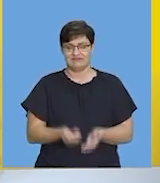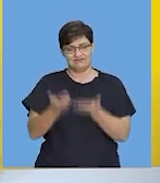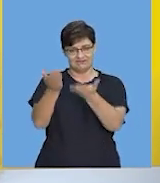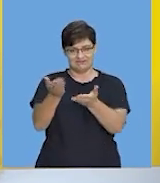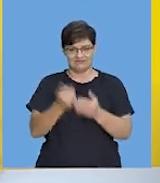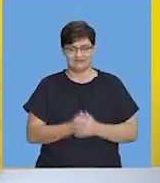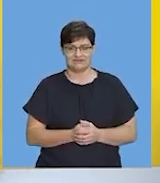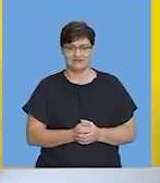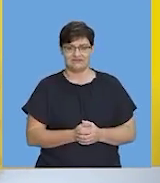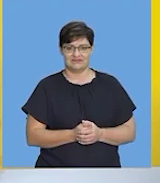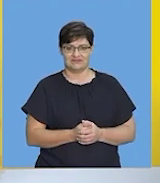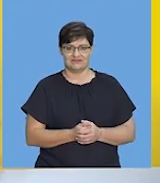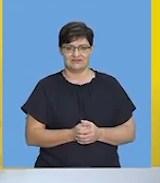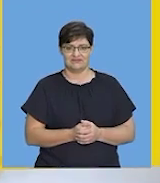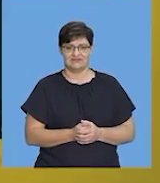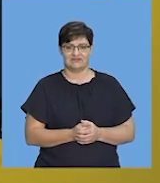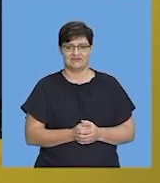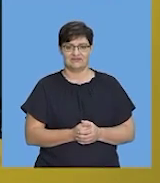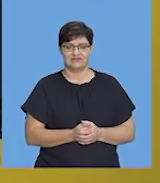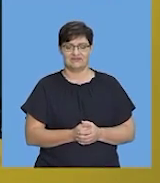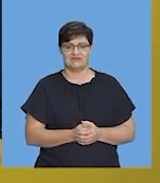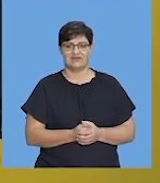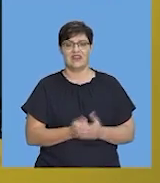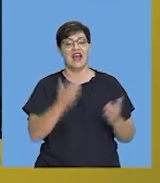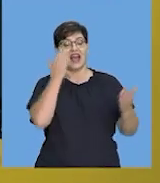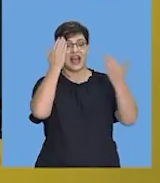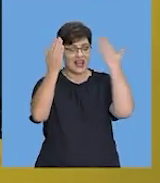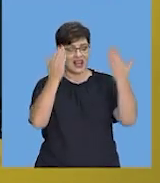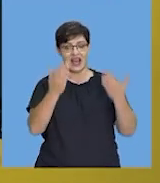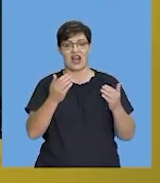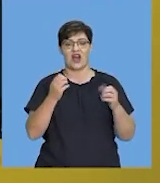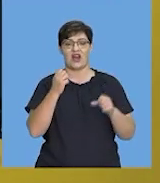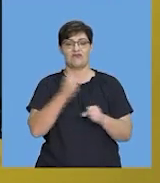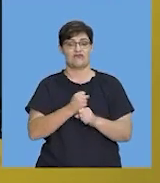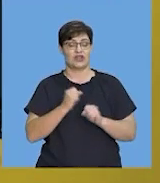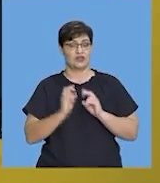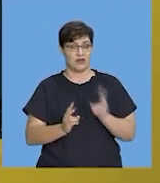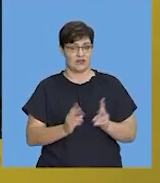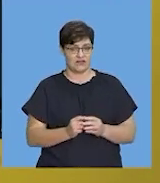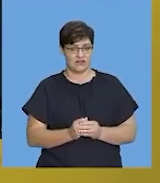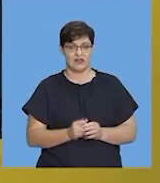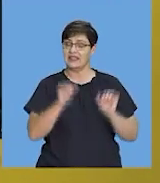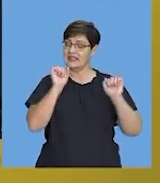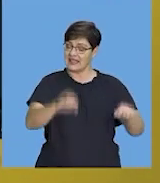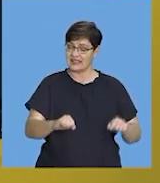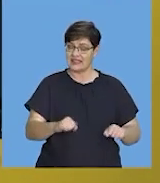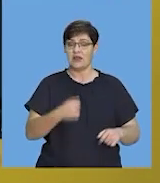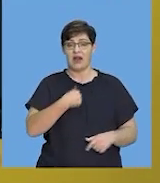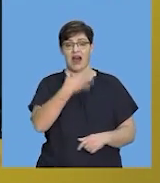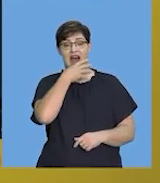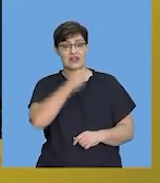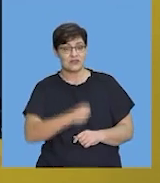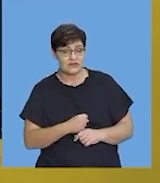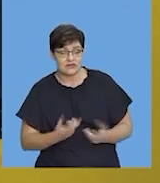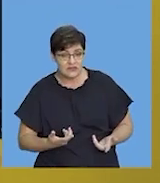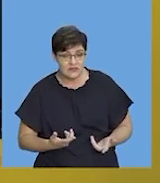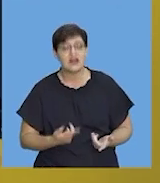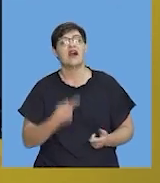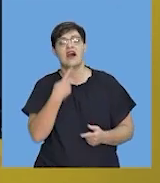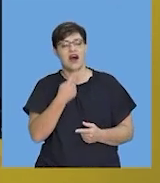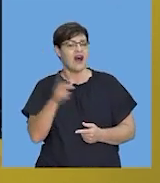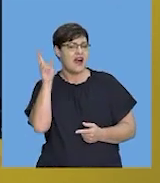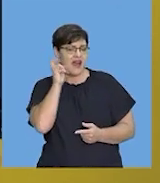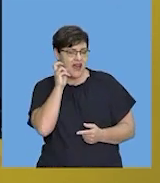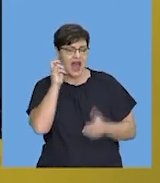so much, guys, and over to you. Thank you, Looney. Welcome, grade 12s. Yes, you're with Ashraf Patel, and when you hear